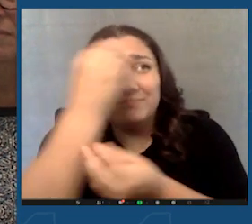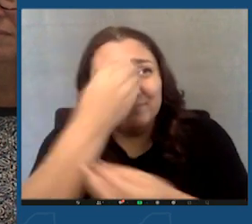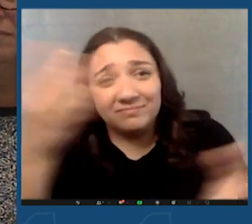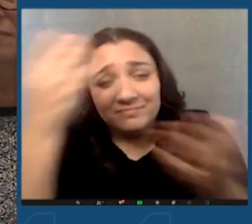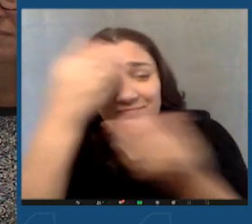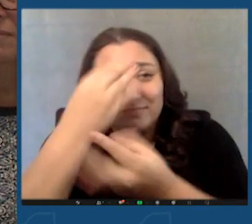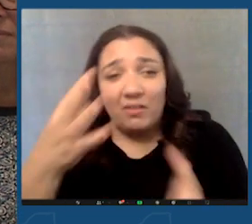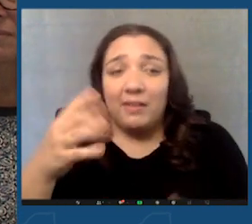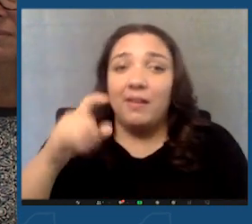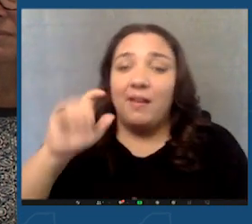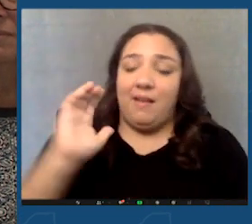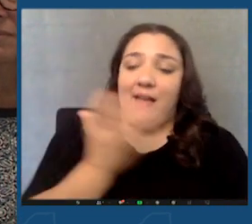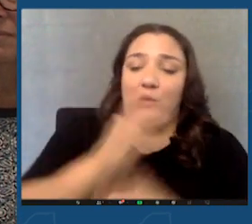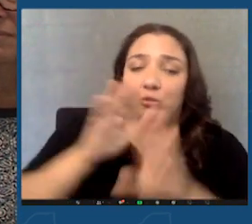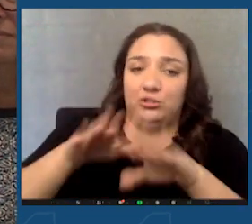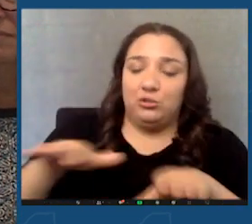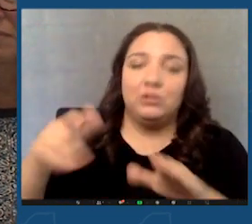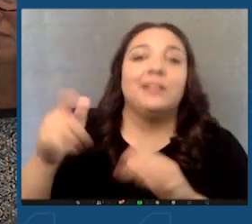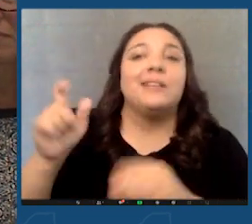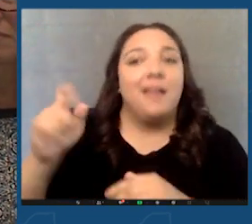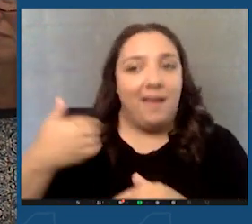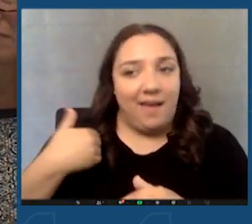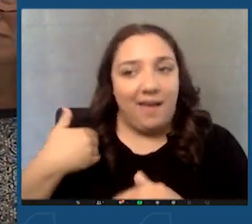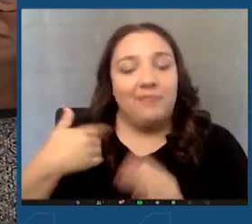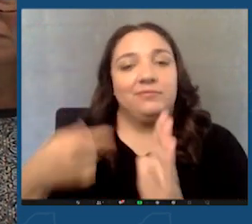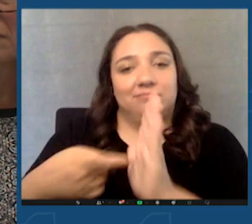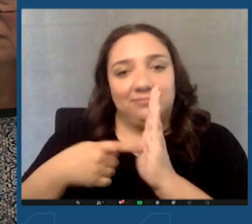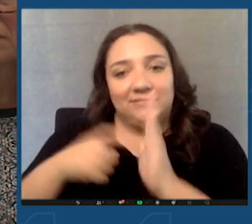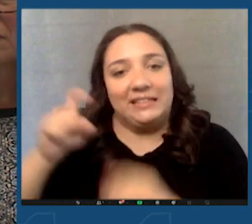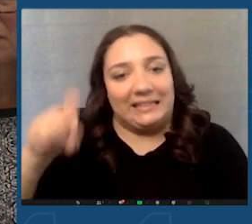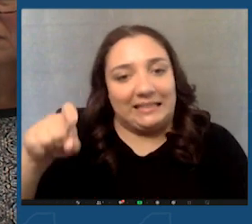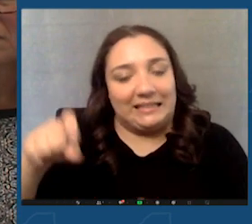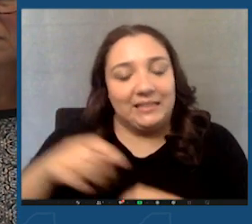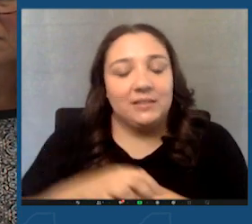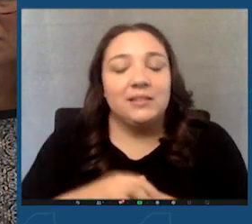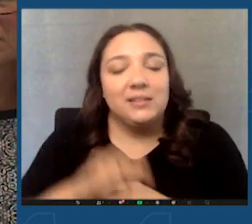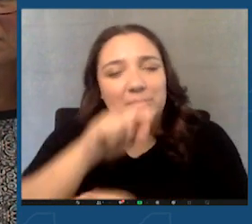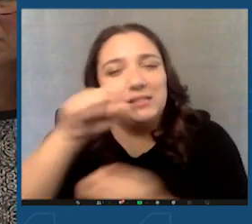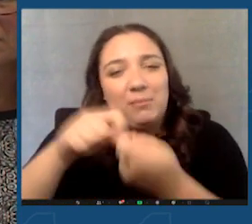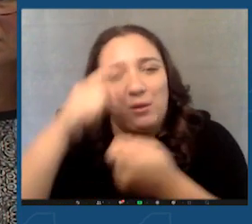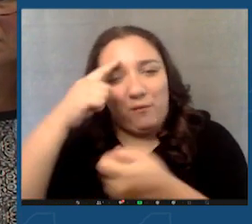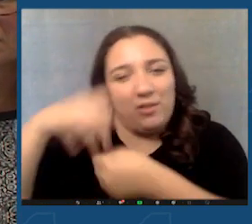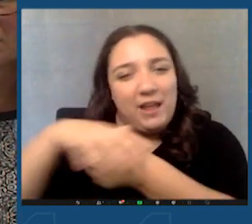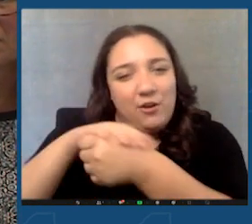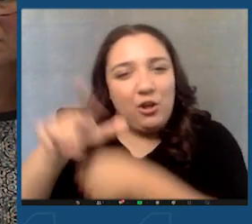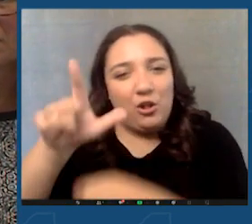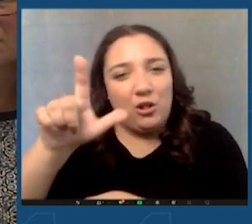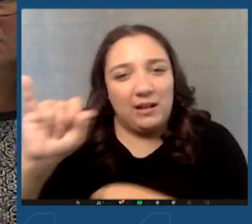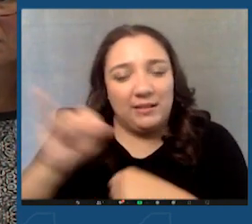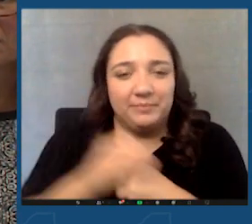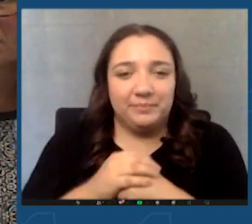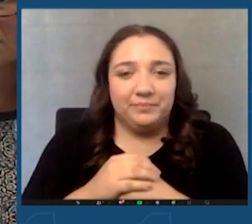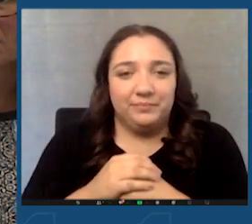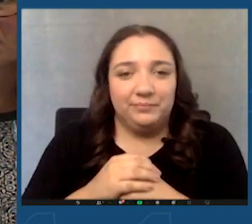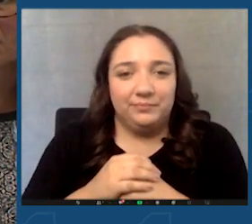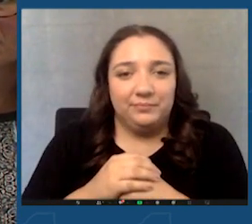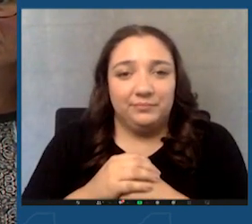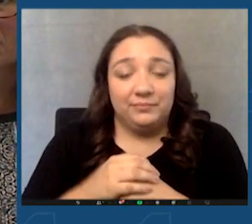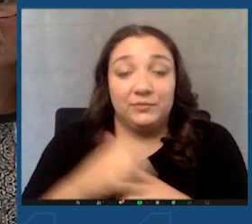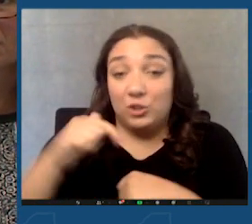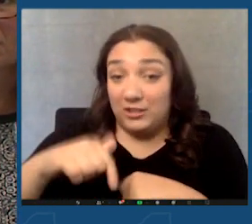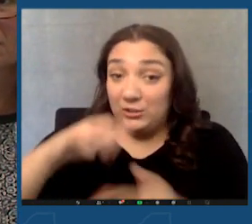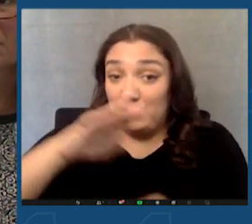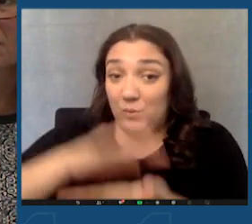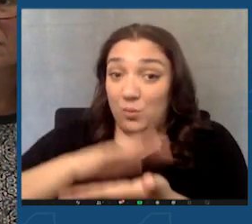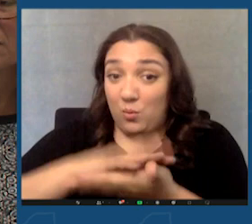district, but all over the state, and particularly here in Long Island. So this school is in the process